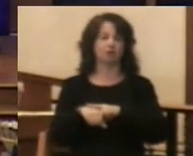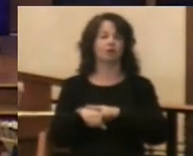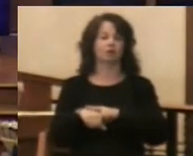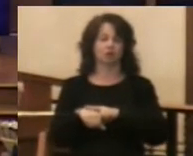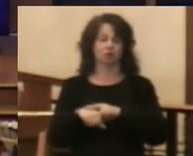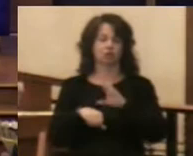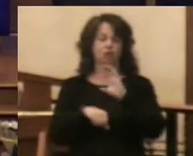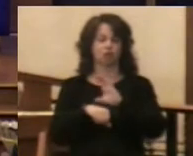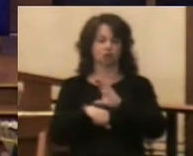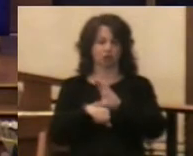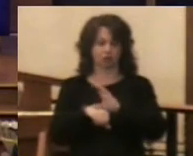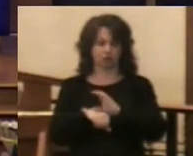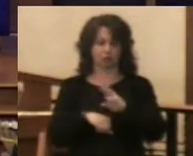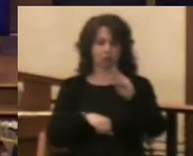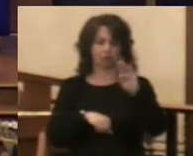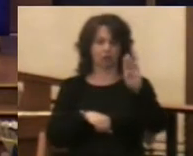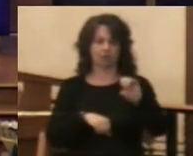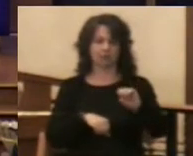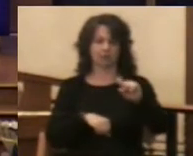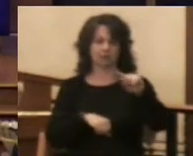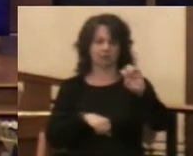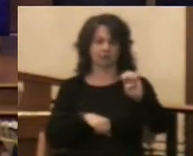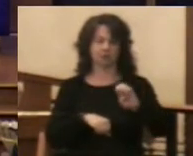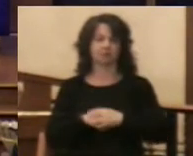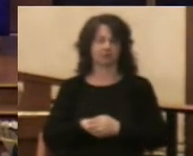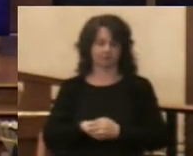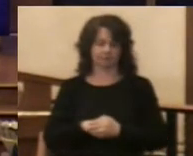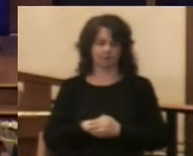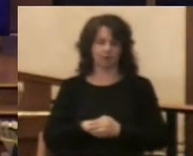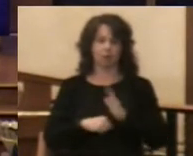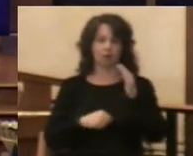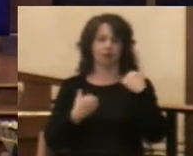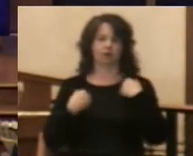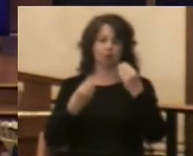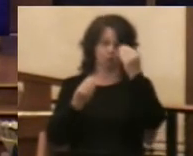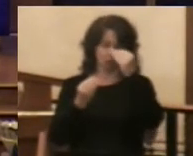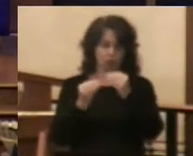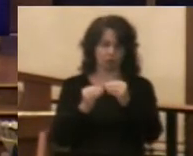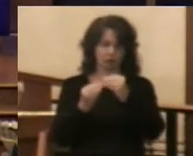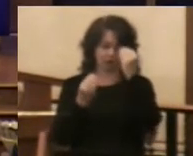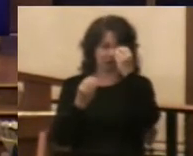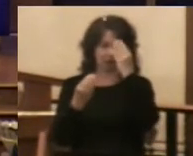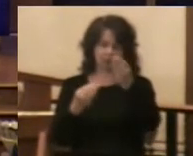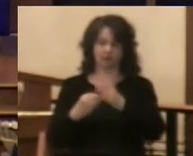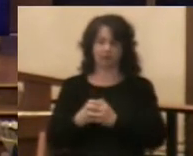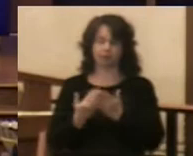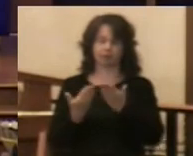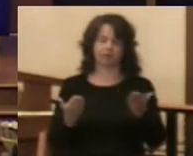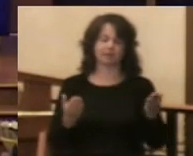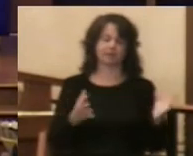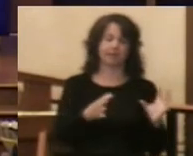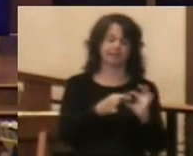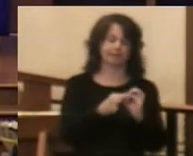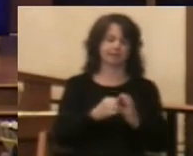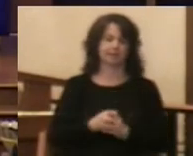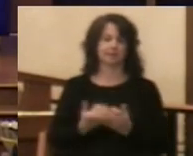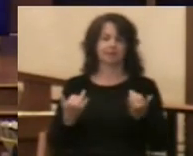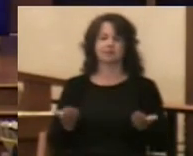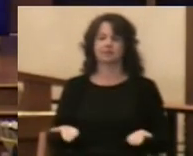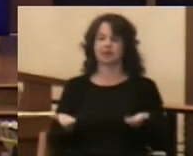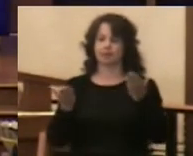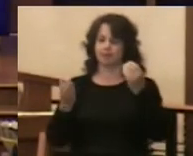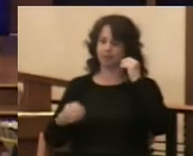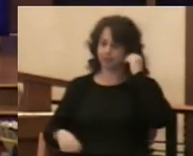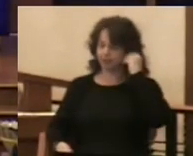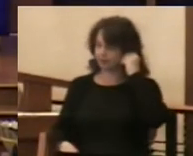the elca.org, that will have more information about various things related to that. I invite you to stand at this